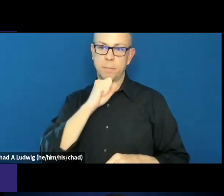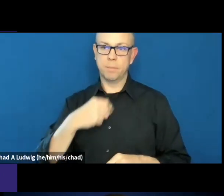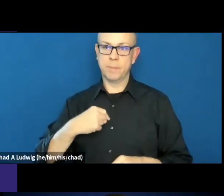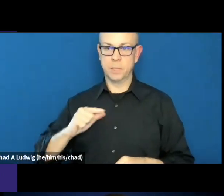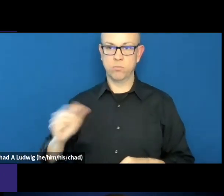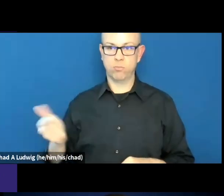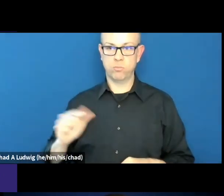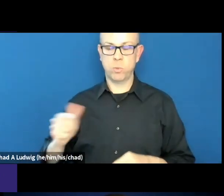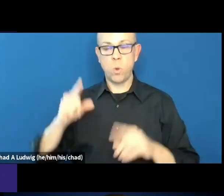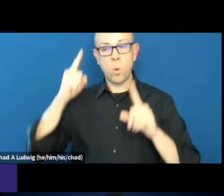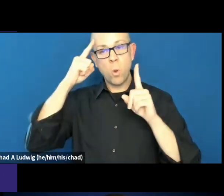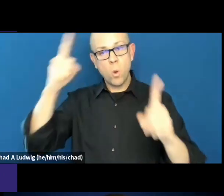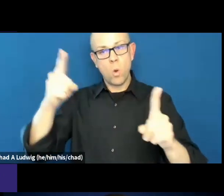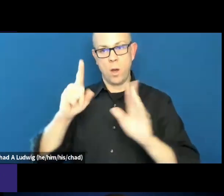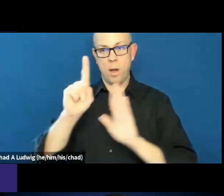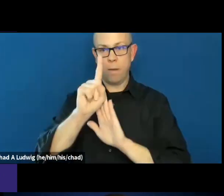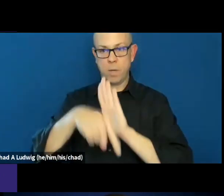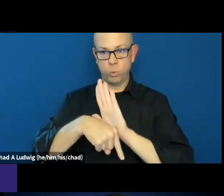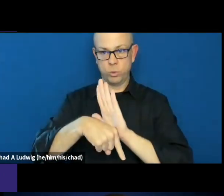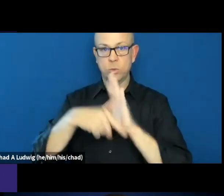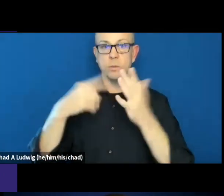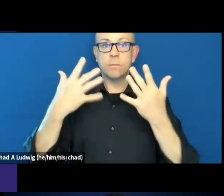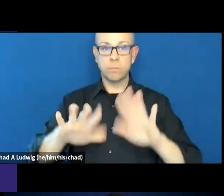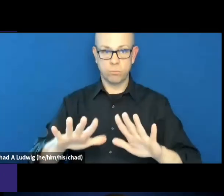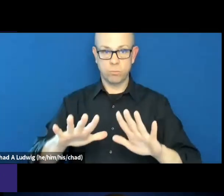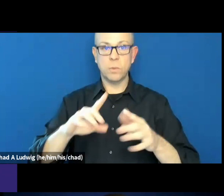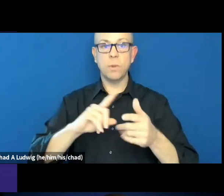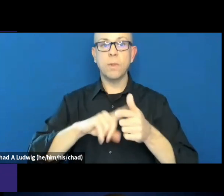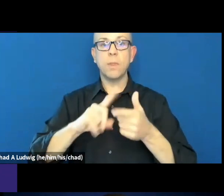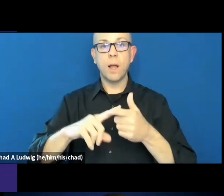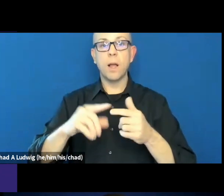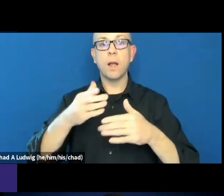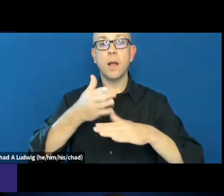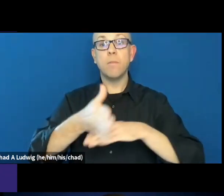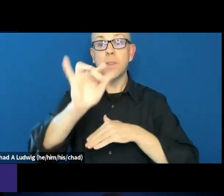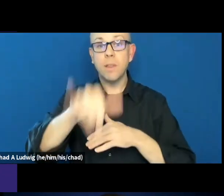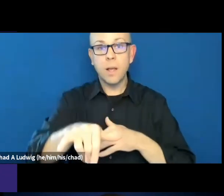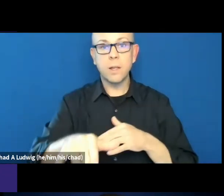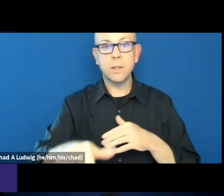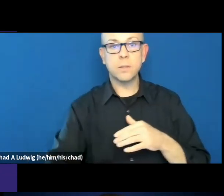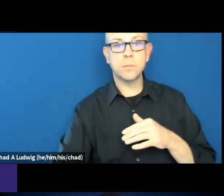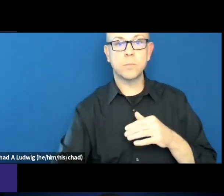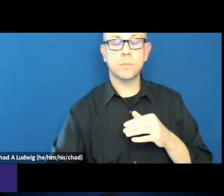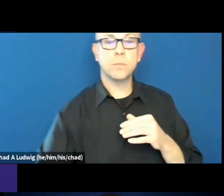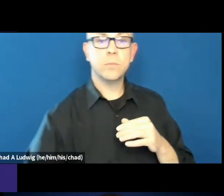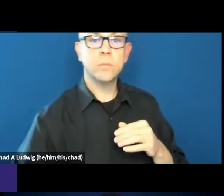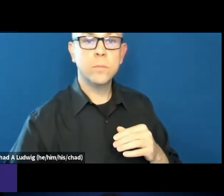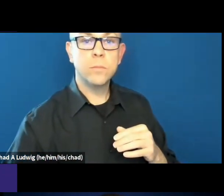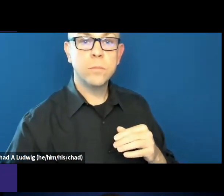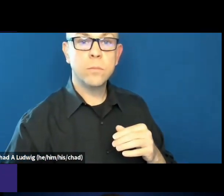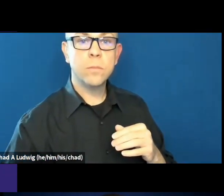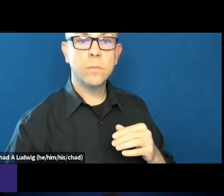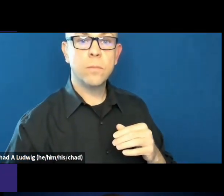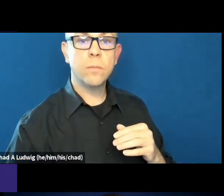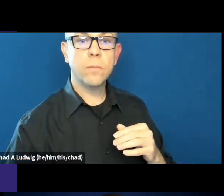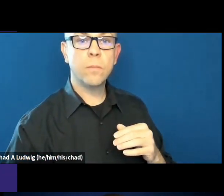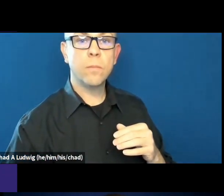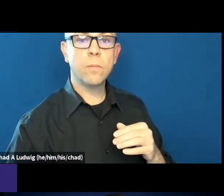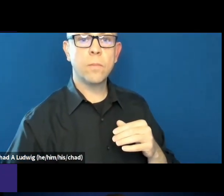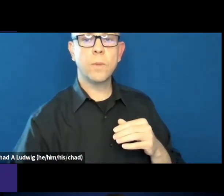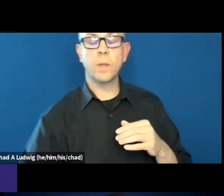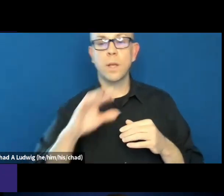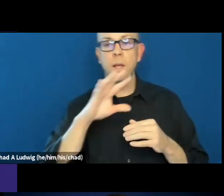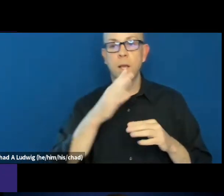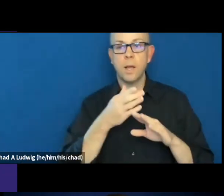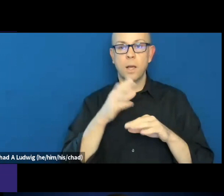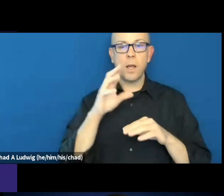to track your signing or anything like that when you have either backlighting or a noisy visual atmosphere